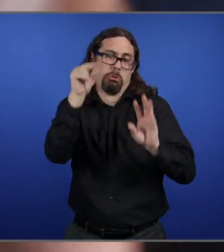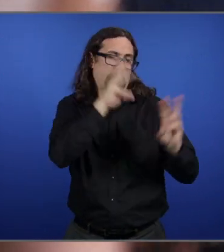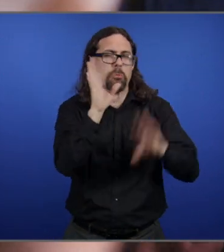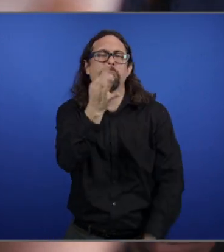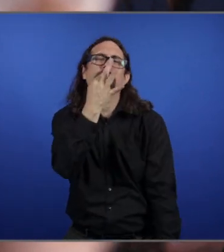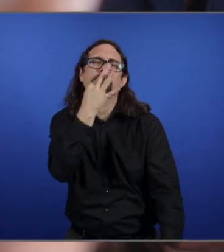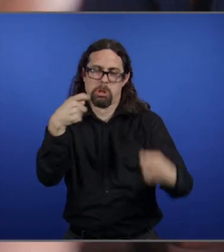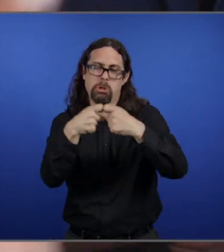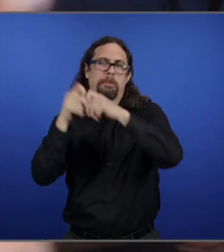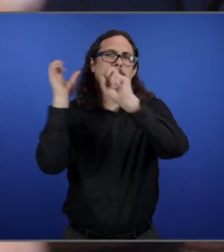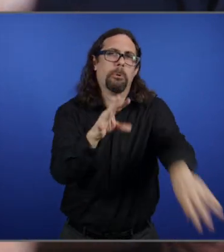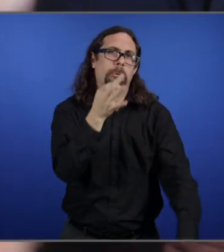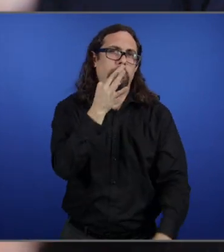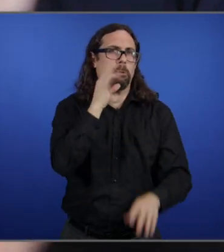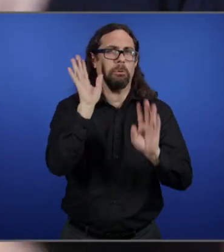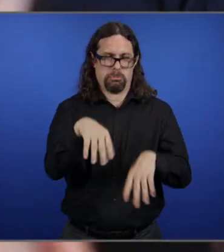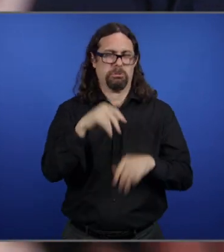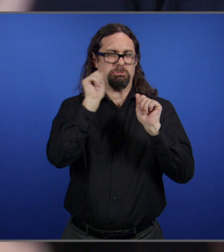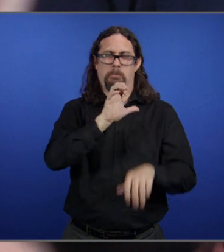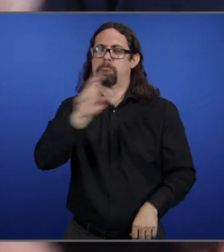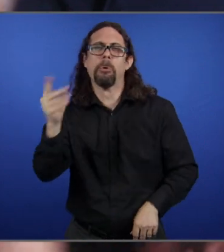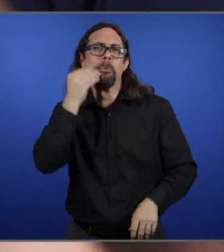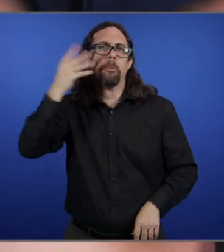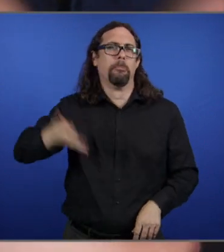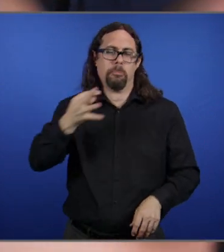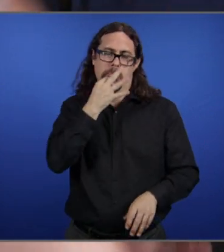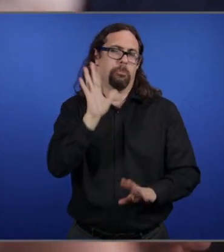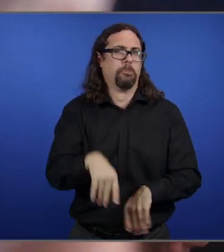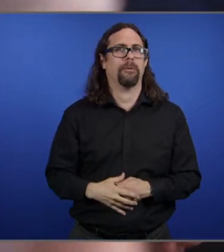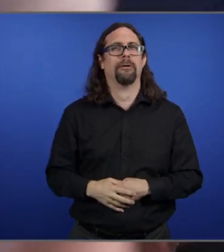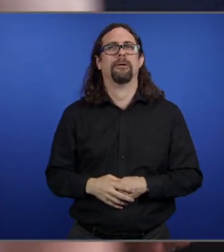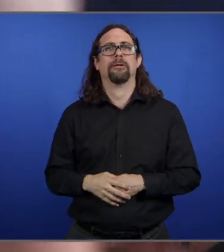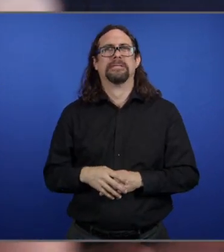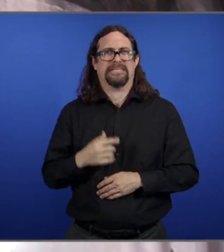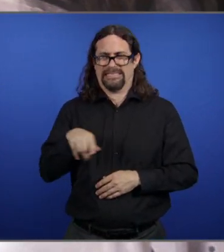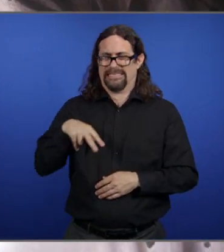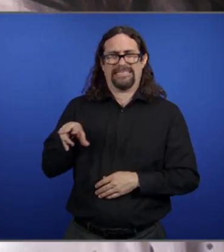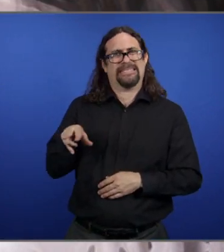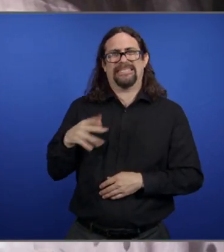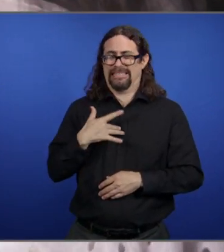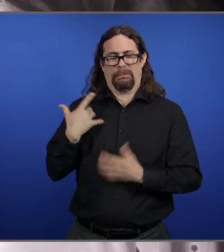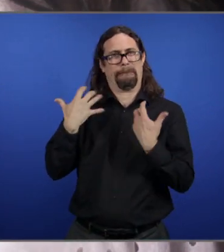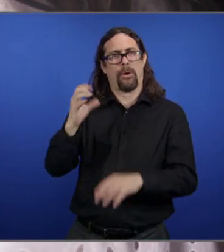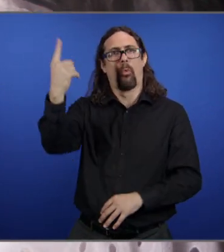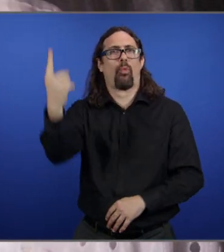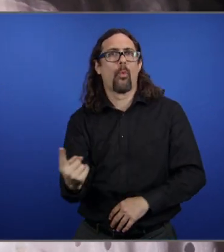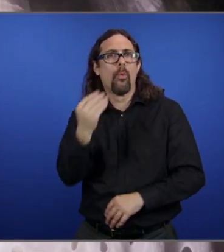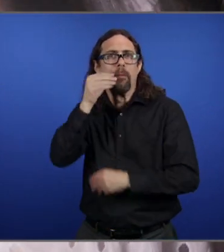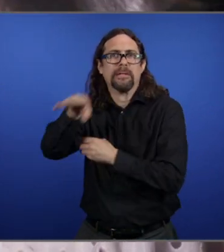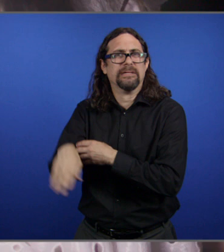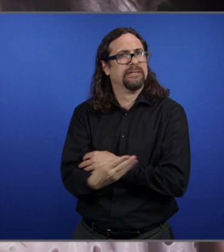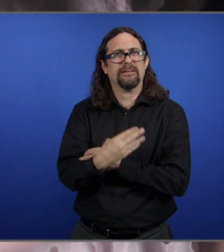do her treatment at home. Given the situation, we didn't want her spending the night alone. So Kevin